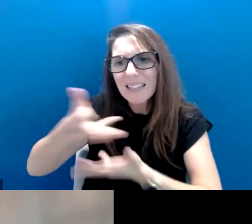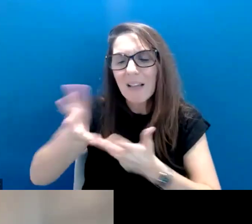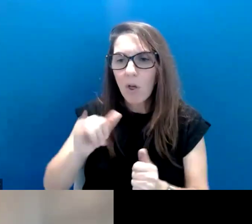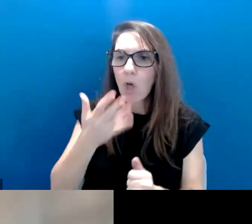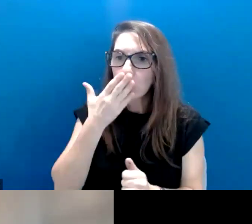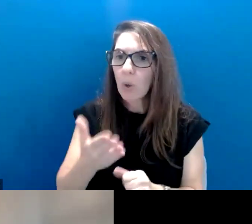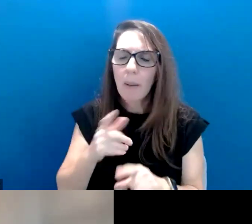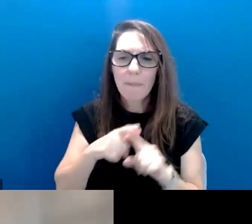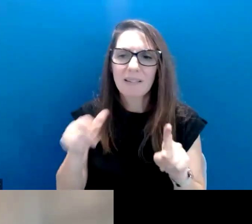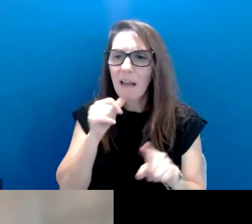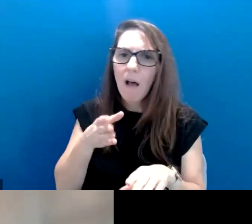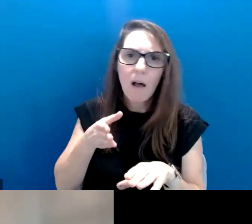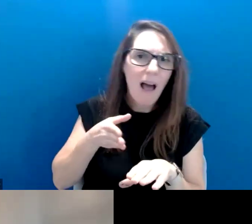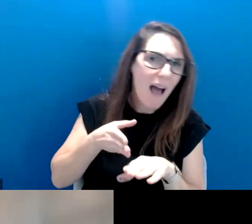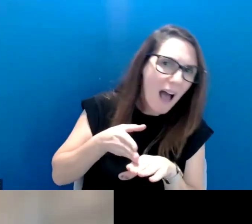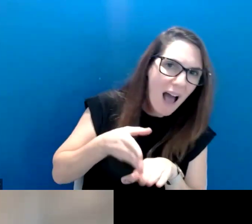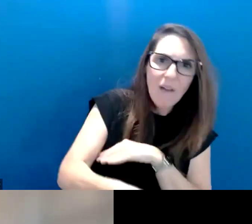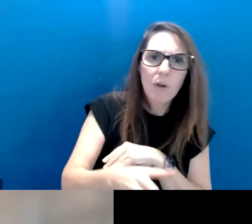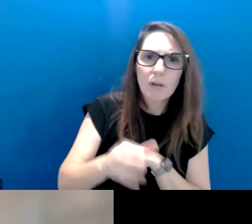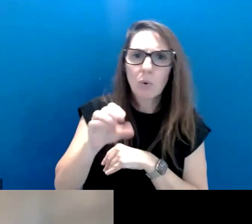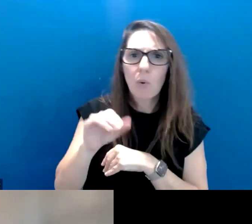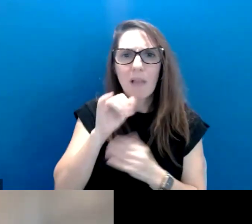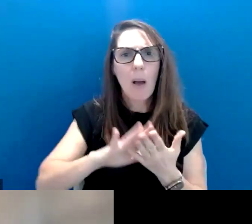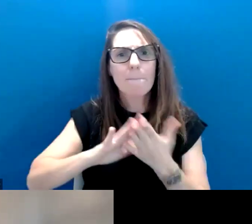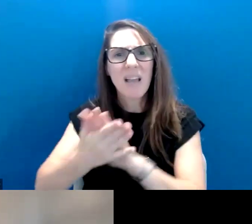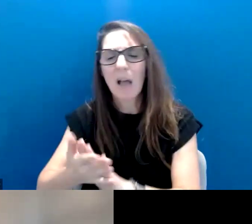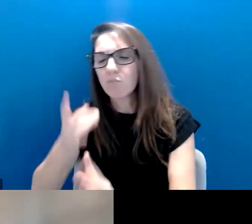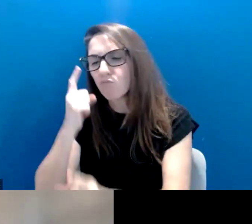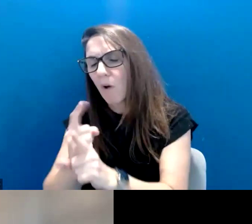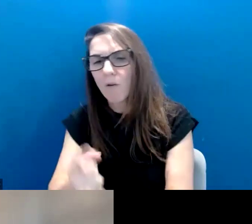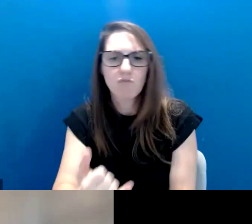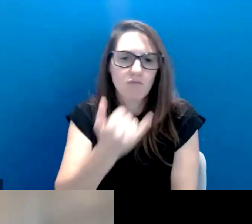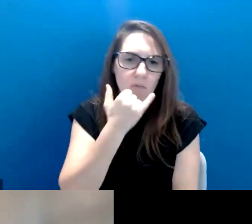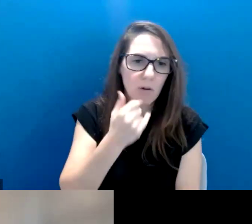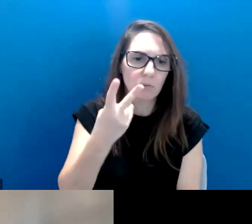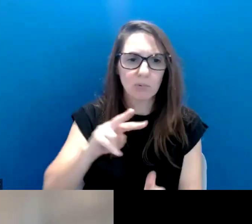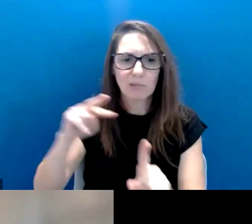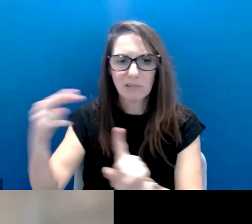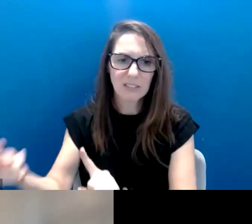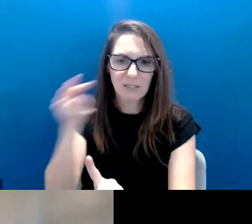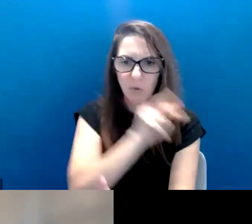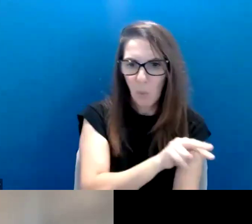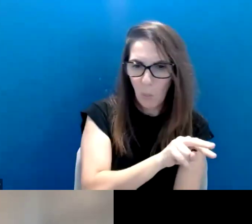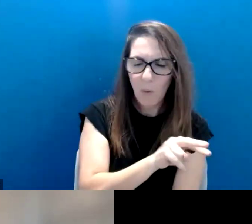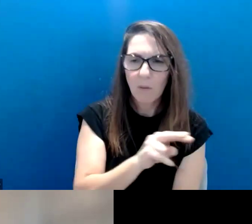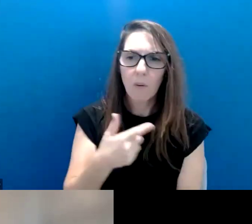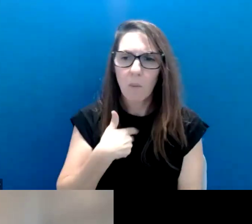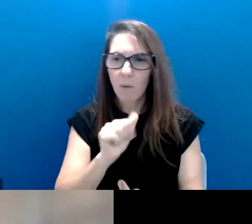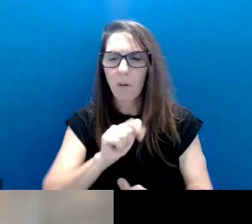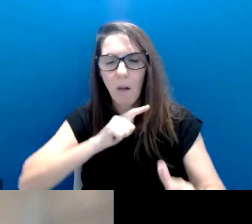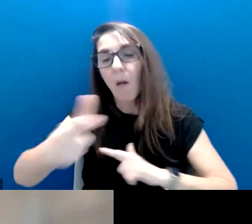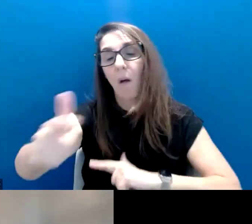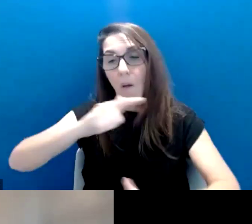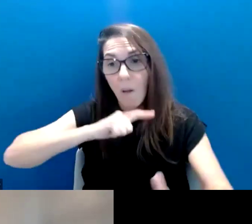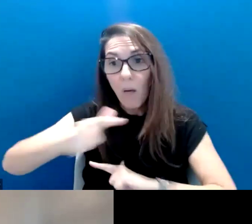after. So it doesn't become a right, wrong, two different views back and forth that could negate people feeling